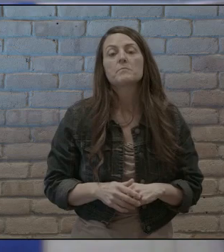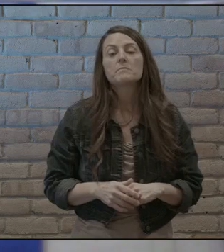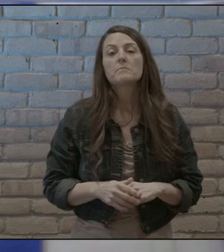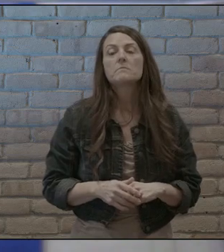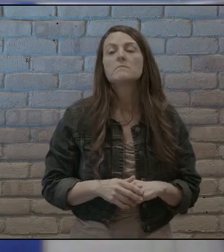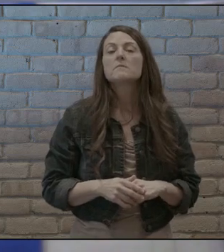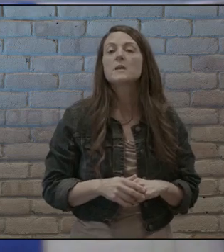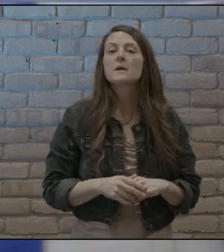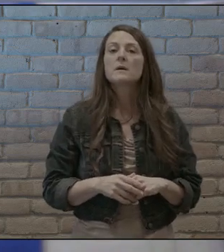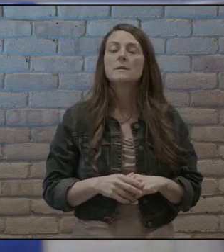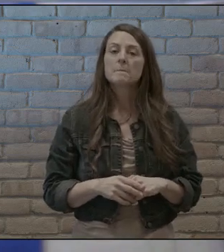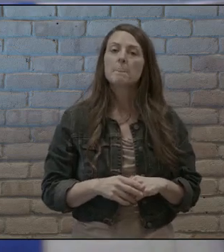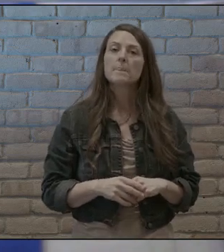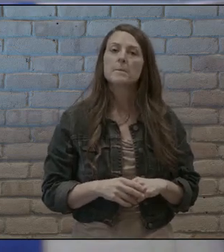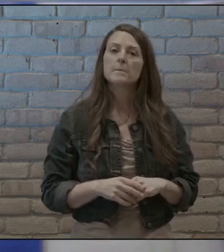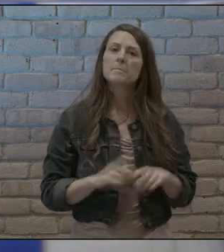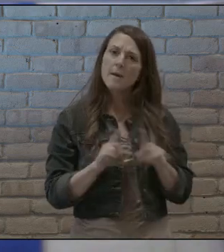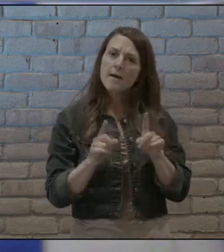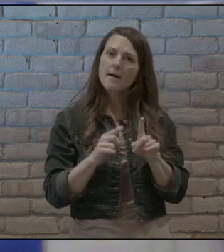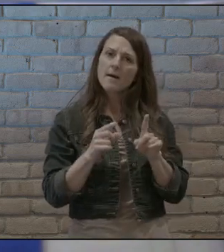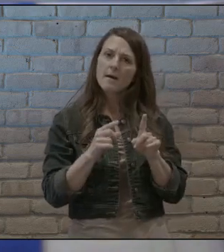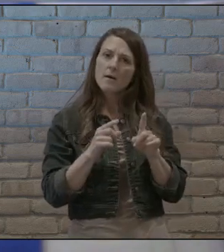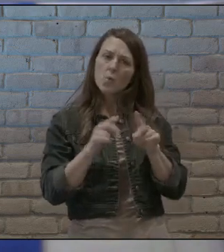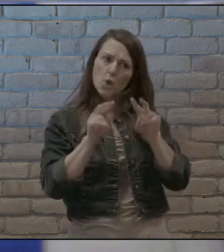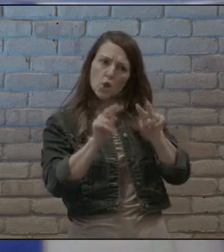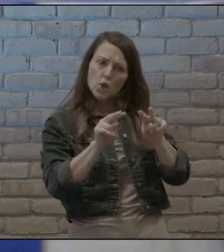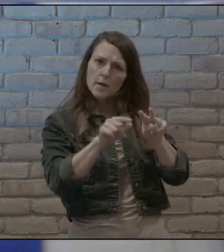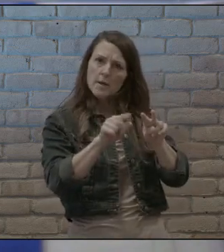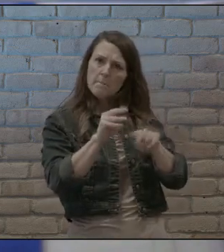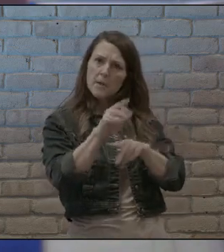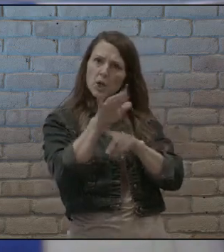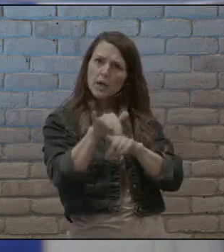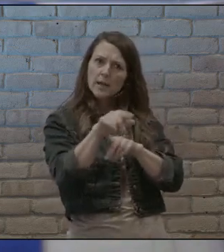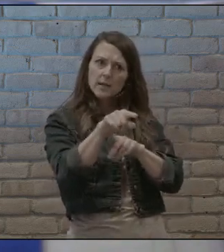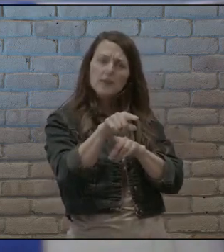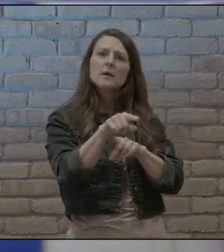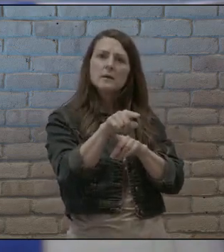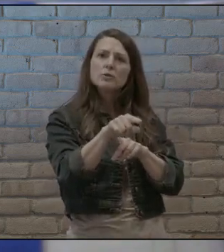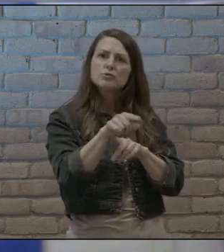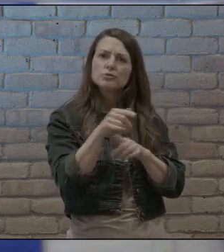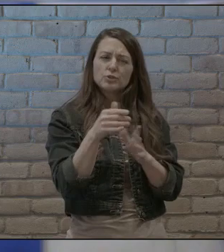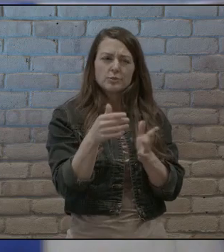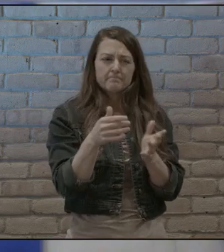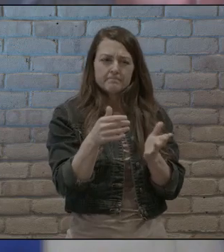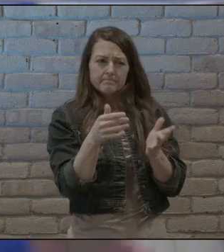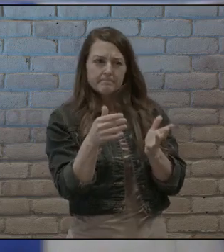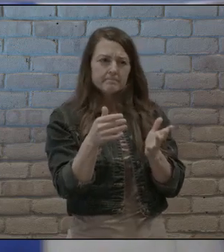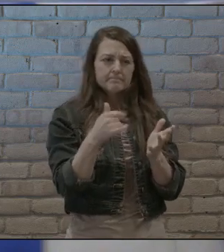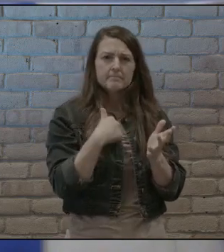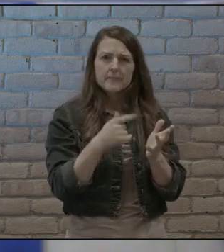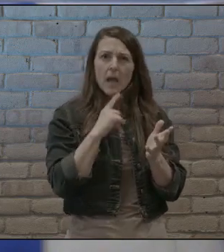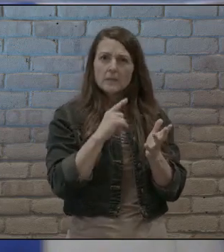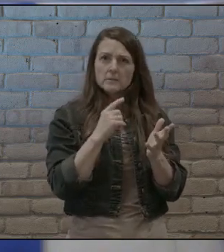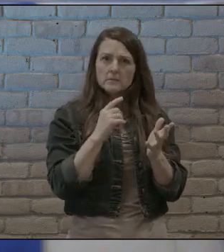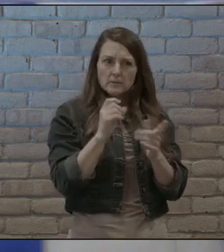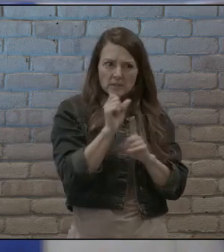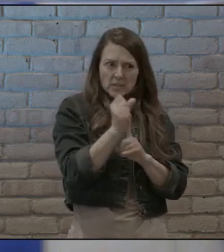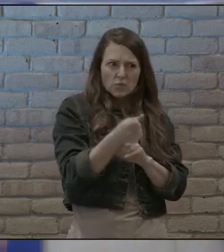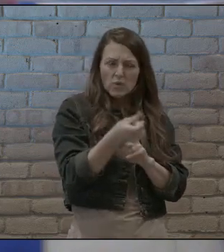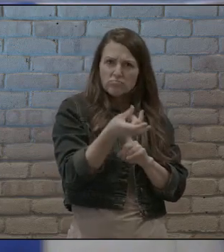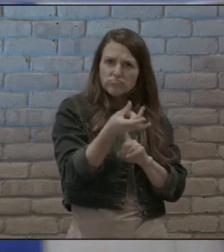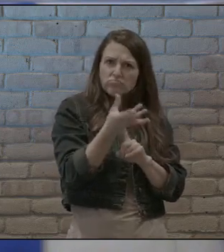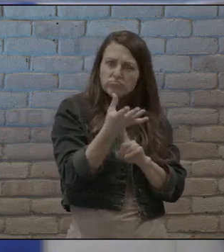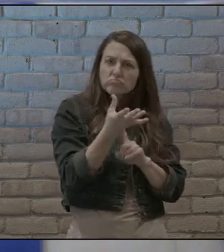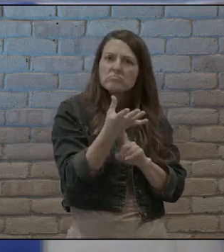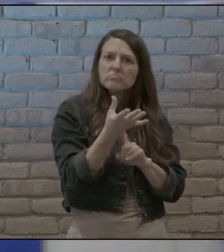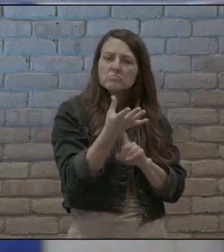As we look at Mary, she found herself in this place of crisis.